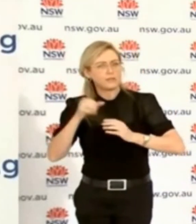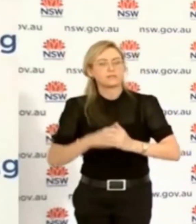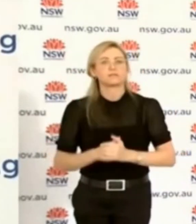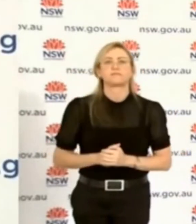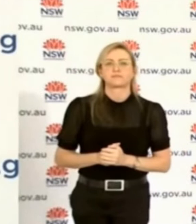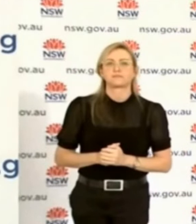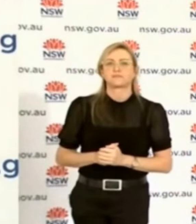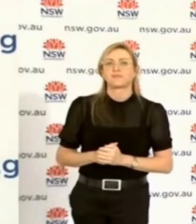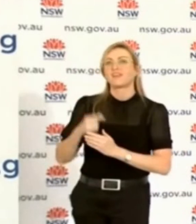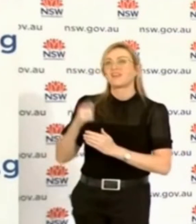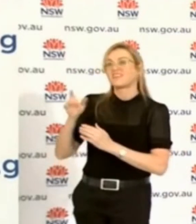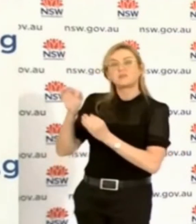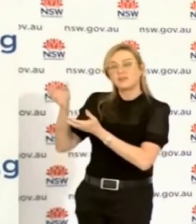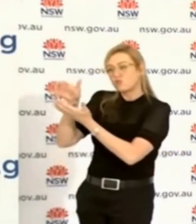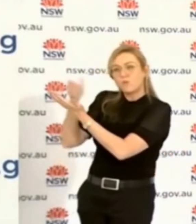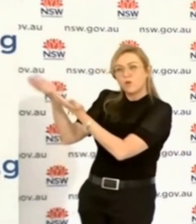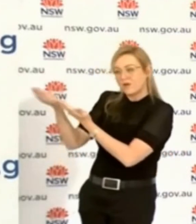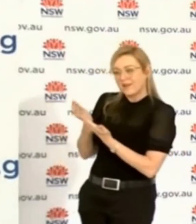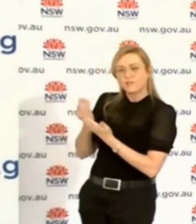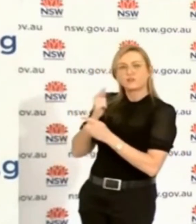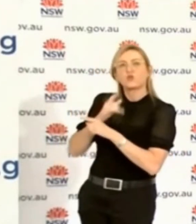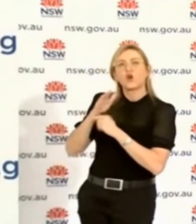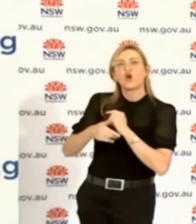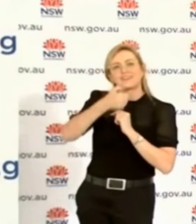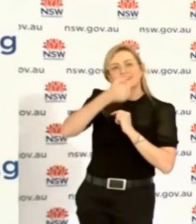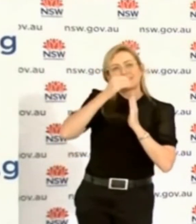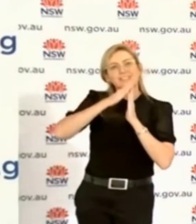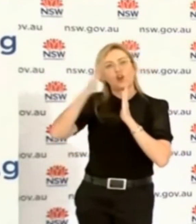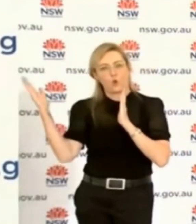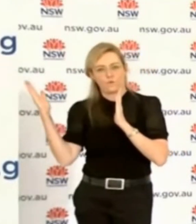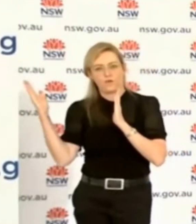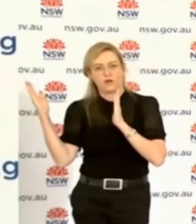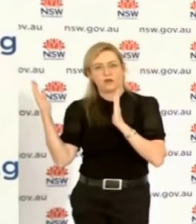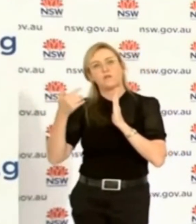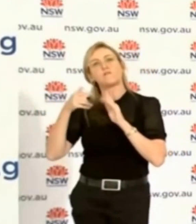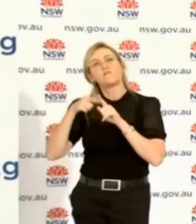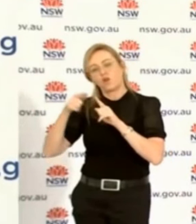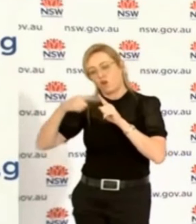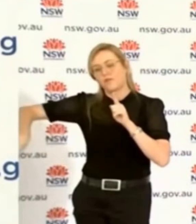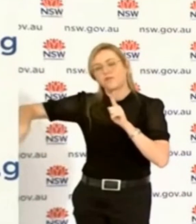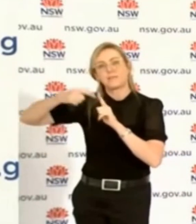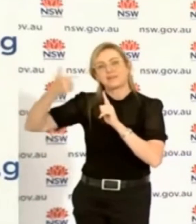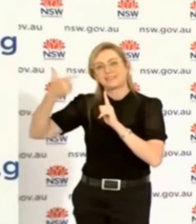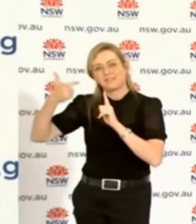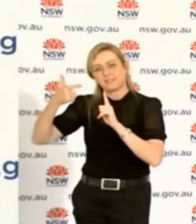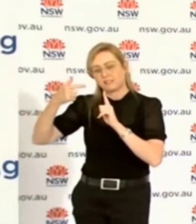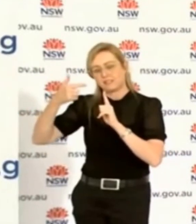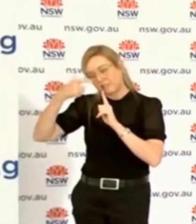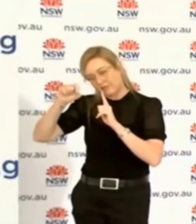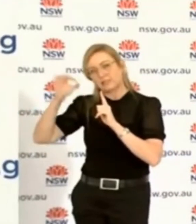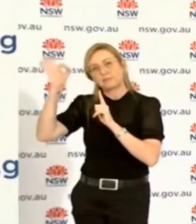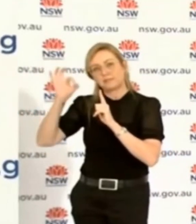this reopening commencing at adult vaccination rates, and they define that as 16 and over. It covers obviously 16 to